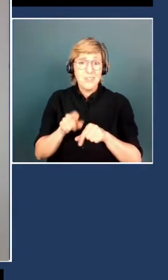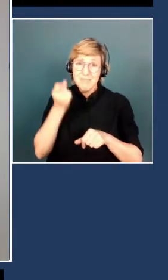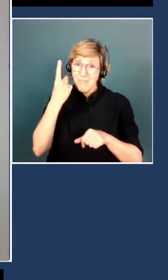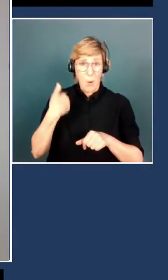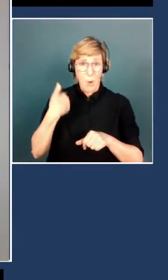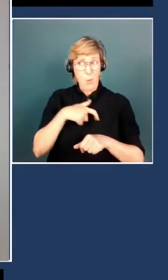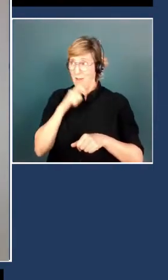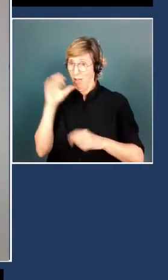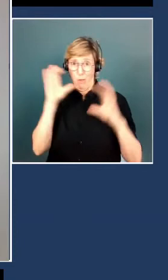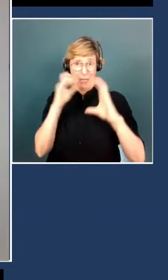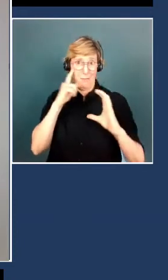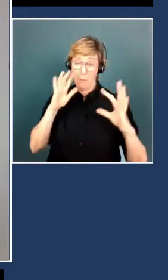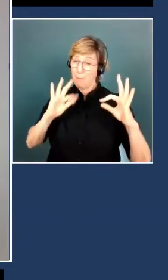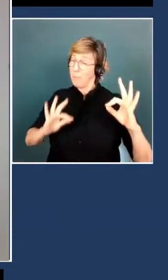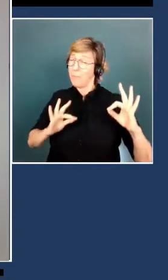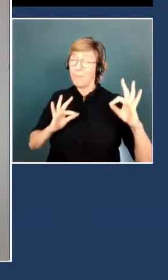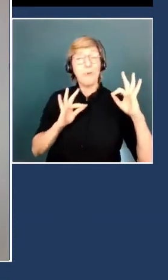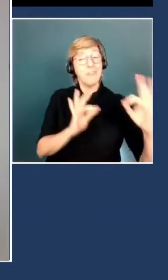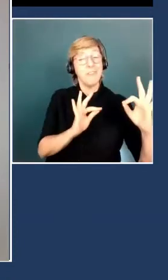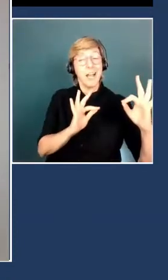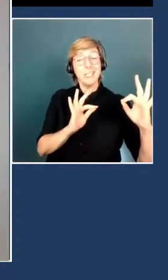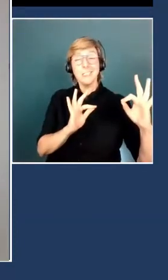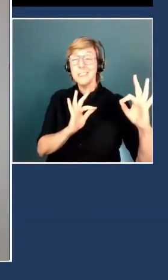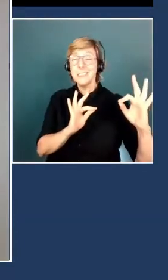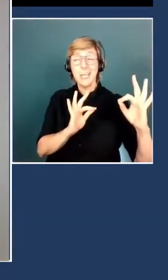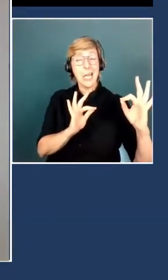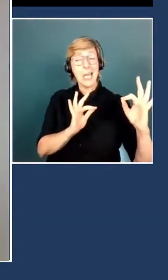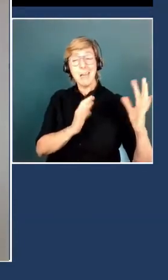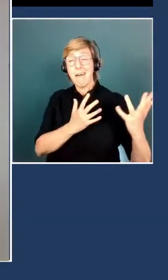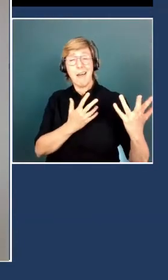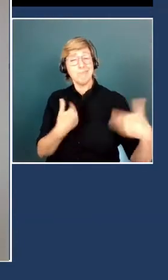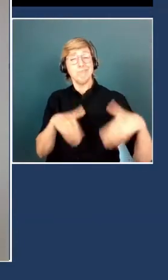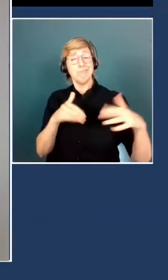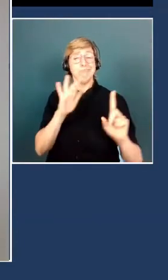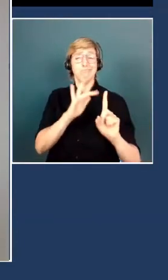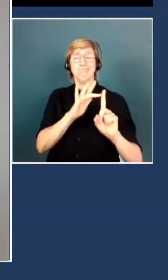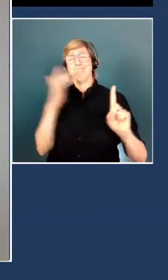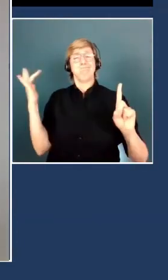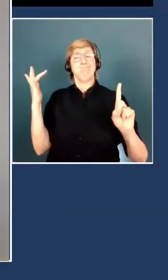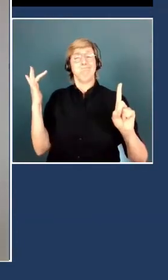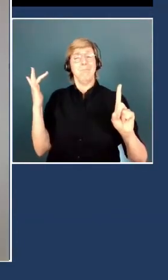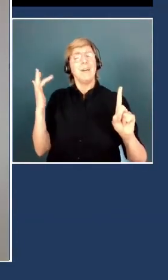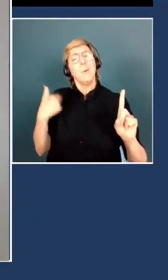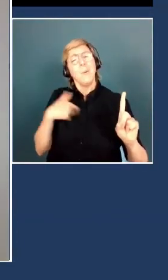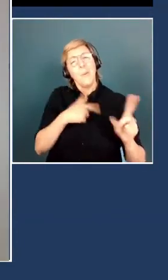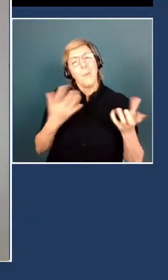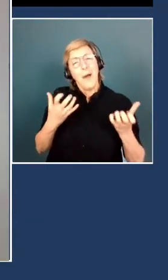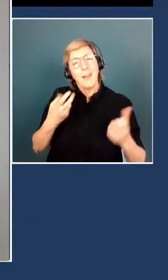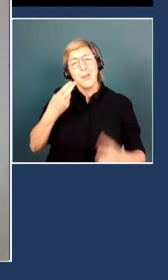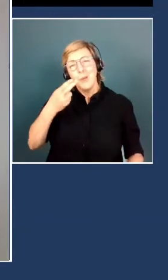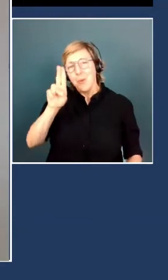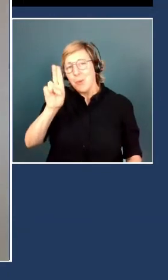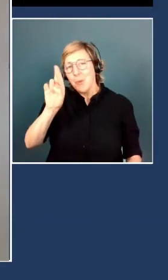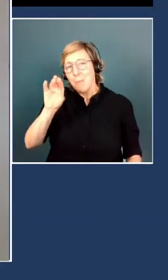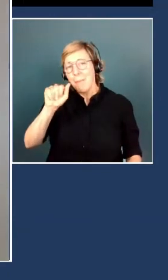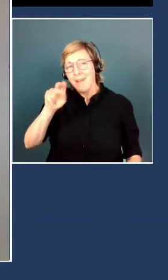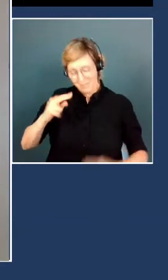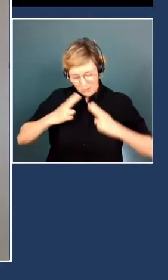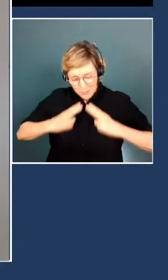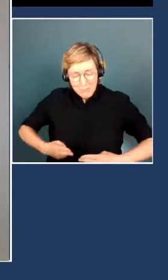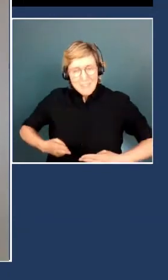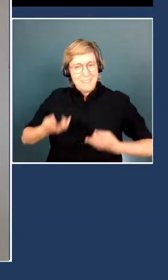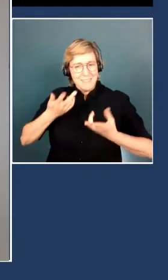perfection. We are looking for humans. So don't feel that you have to answer everything completely. We're looking for the